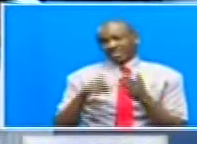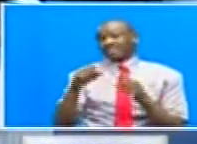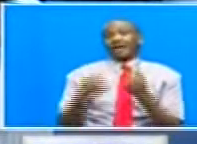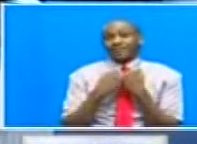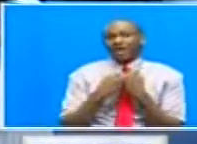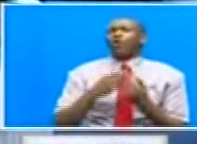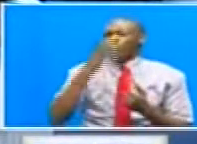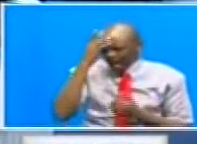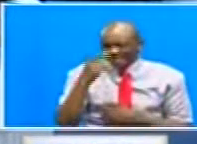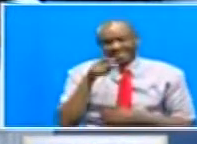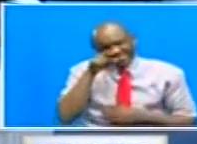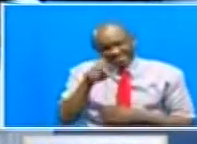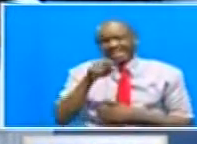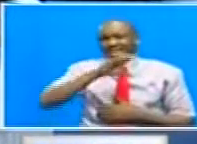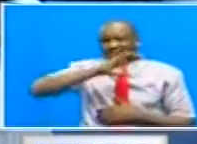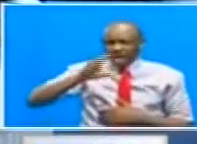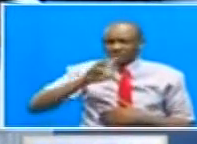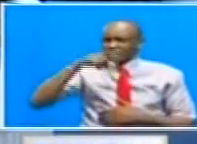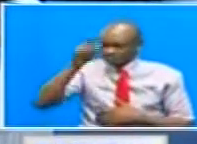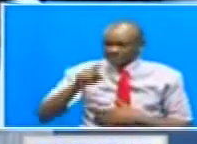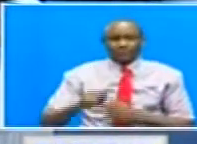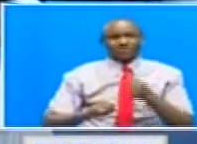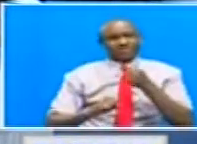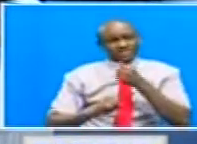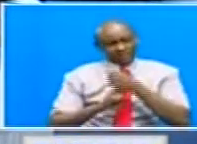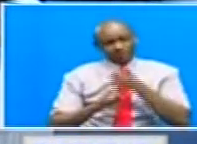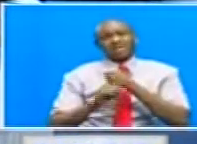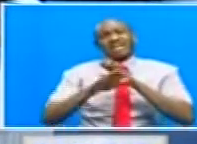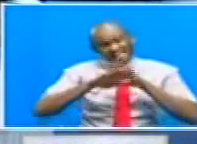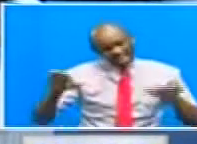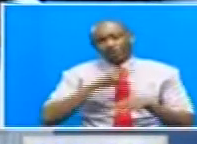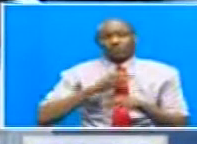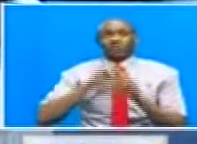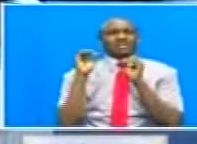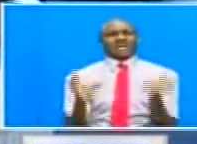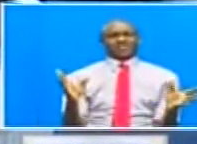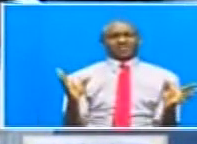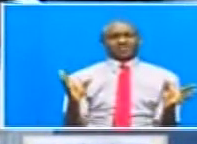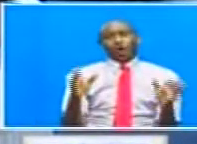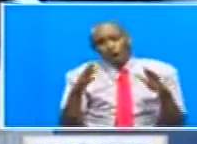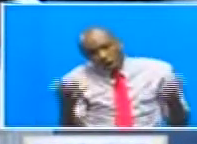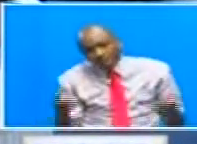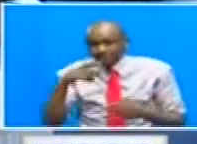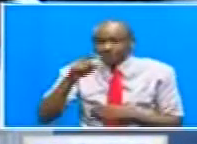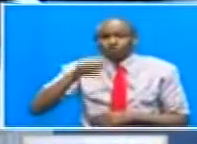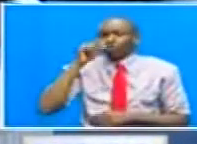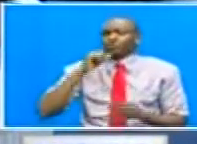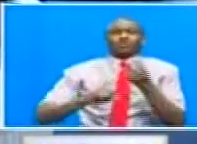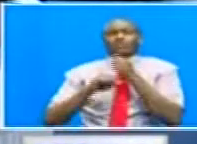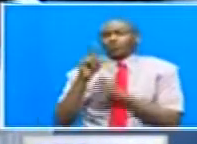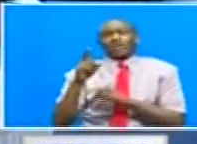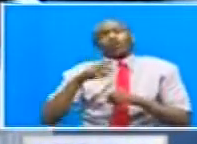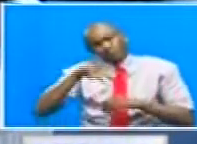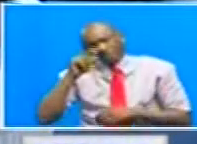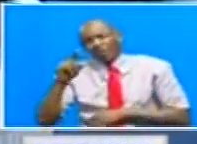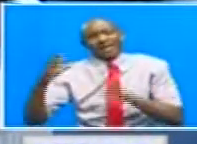don't we see the counties standing behind the National Lands Commission, or indeed on whichever side they choose to, as long as they pick a